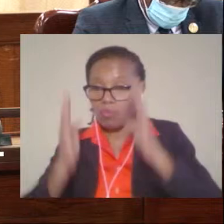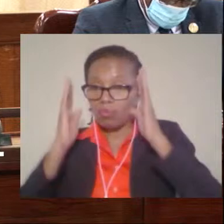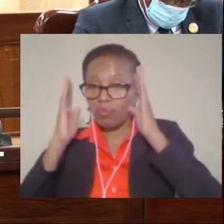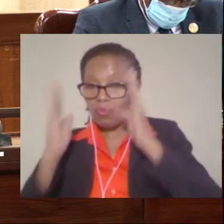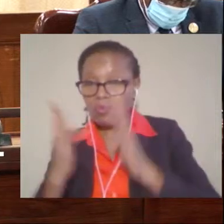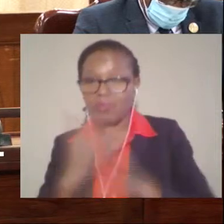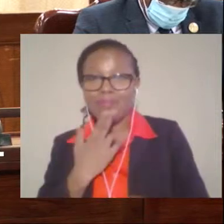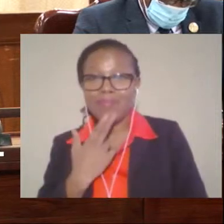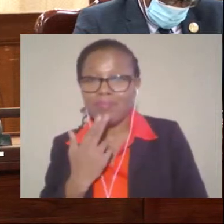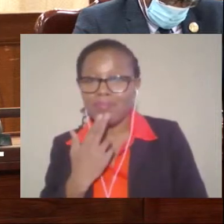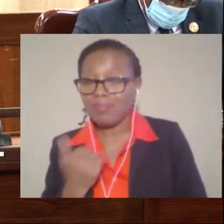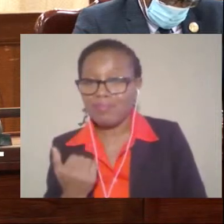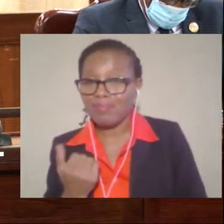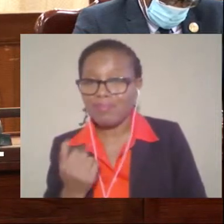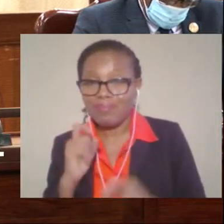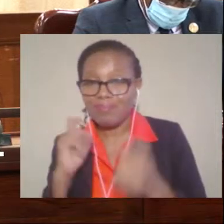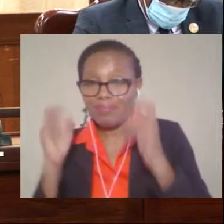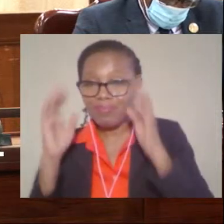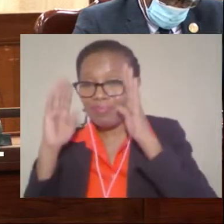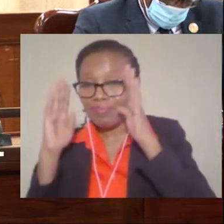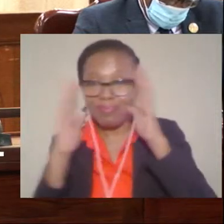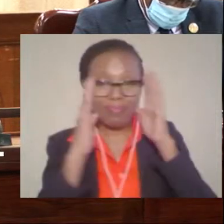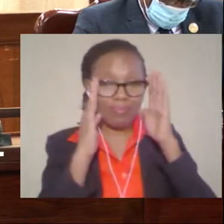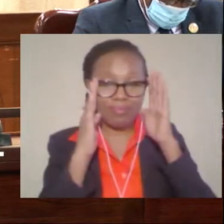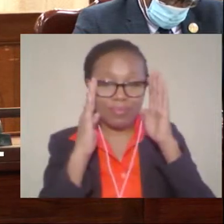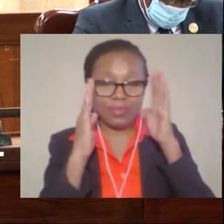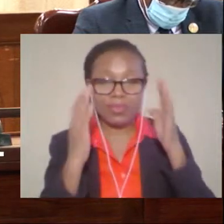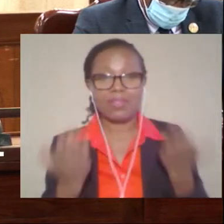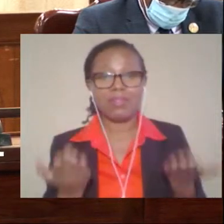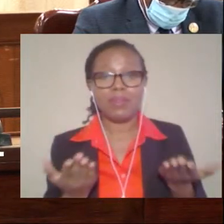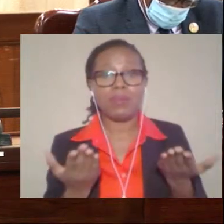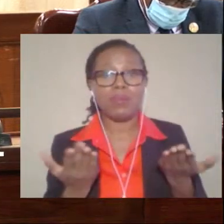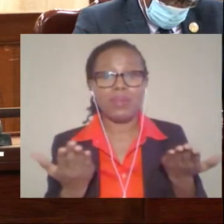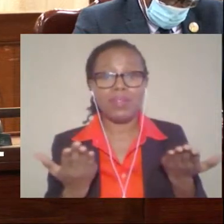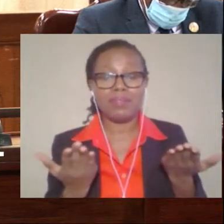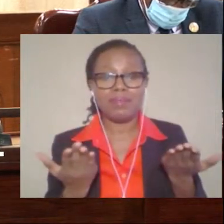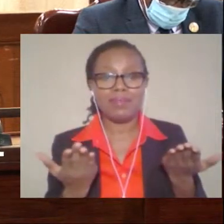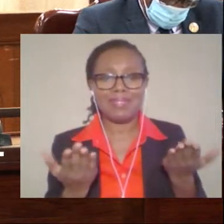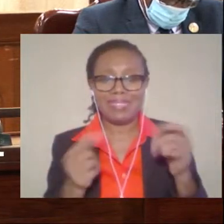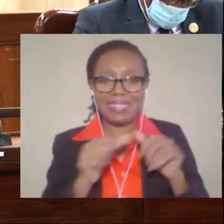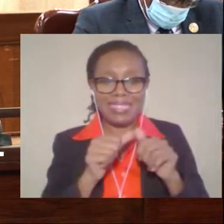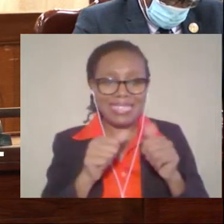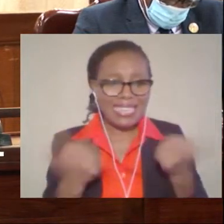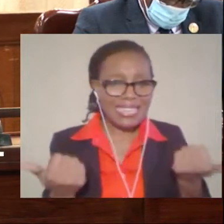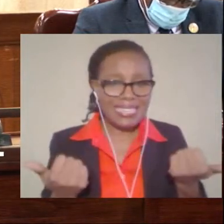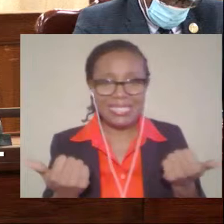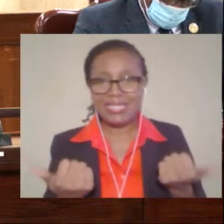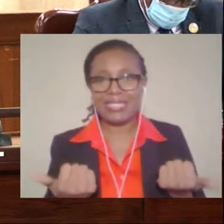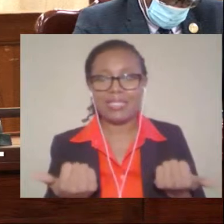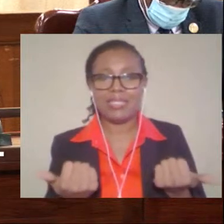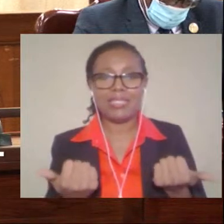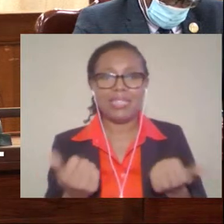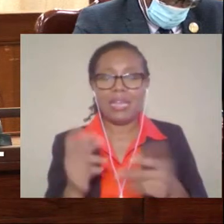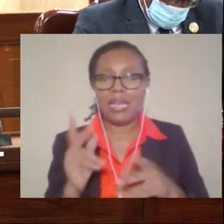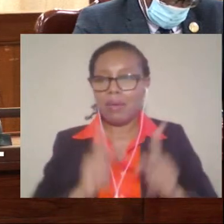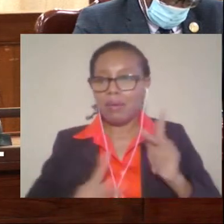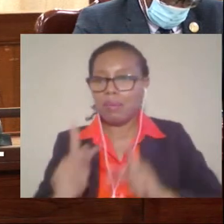nothing significantly of interest that have excited people in